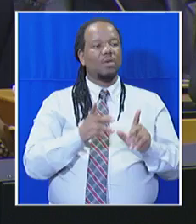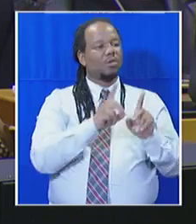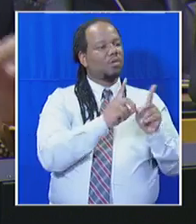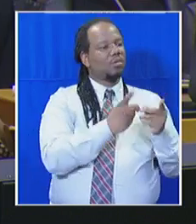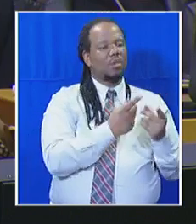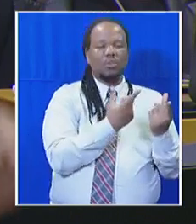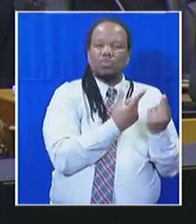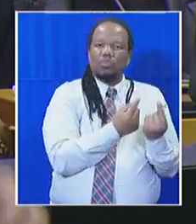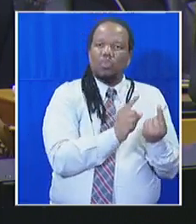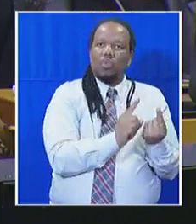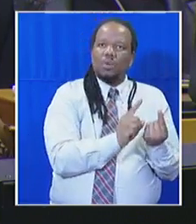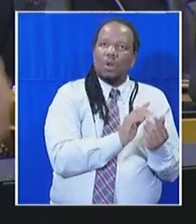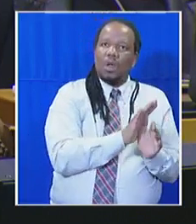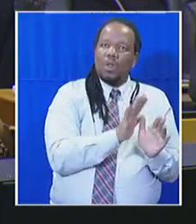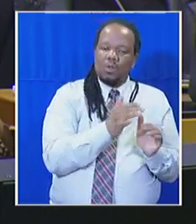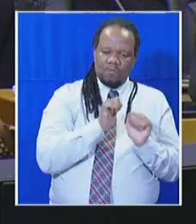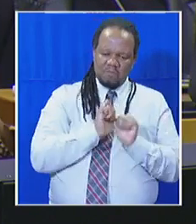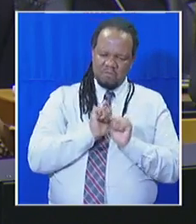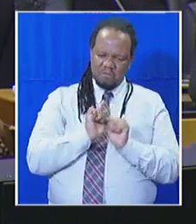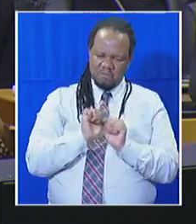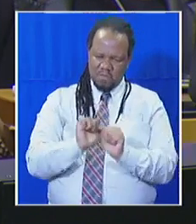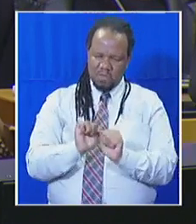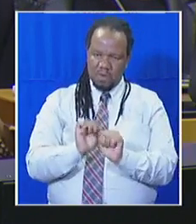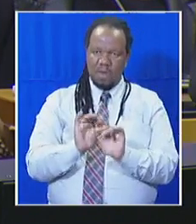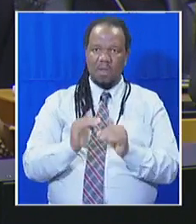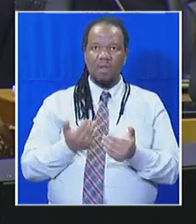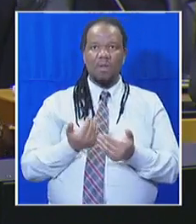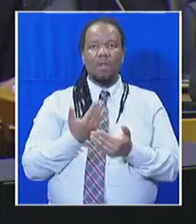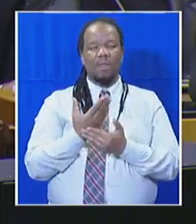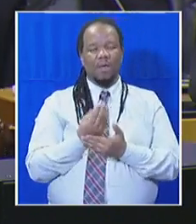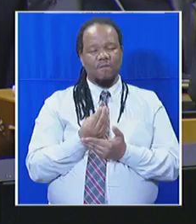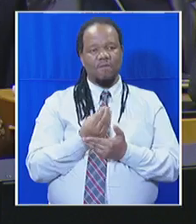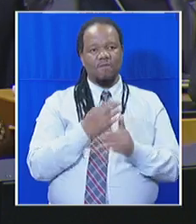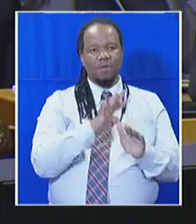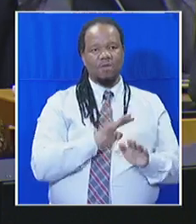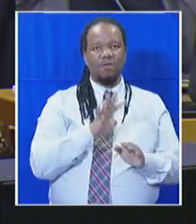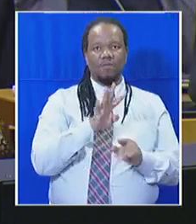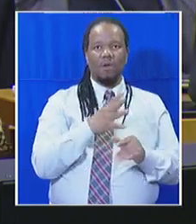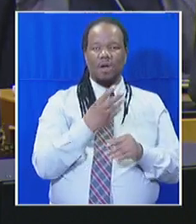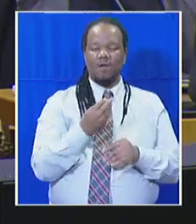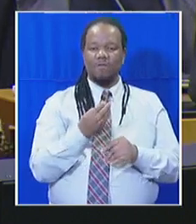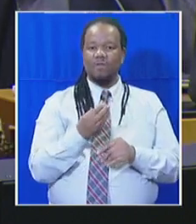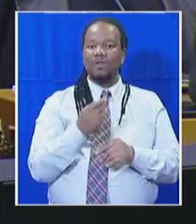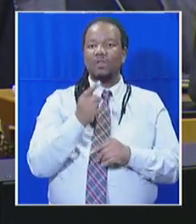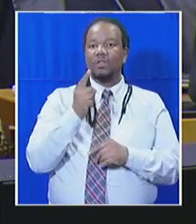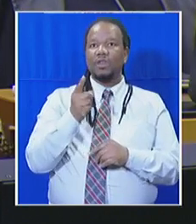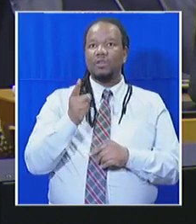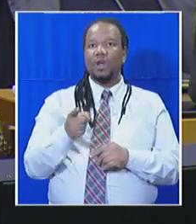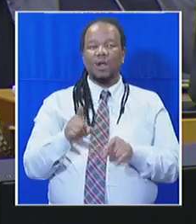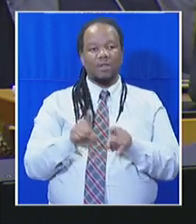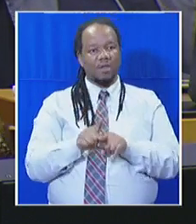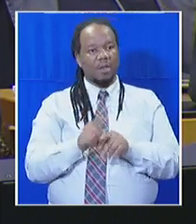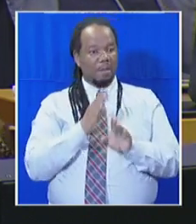created non-intrusive instruments, and there are 94 of them available, by which teachers could privately test their ability